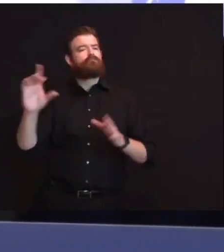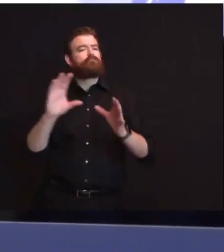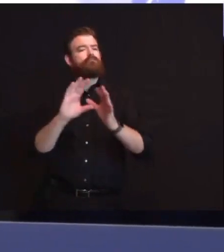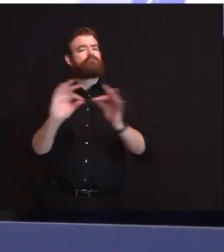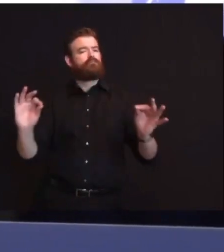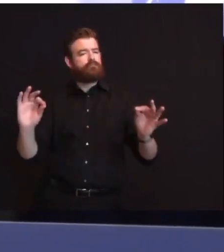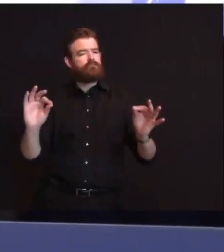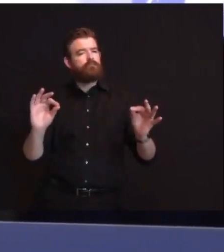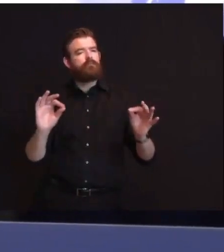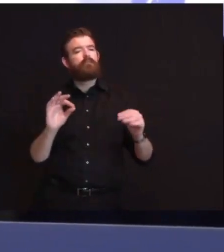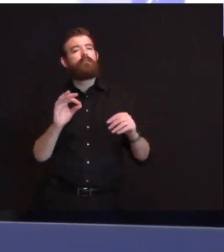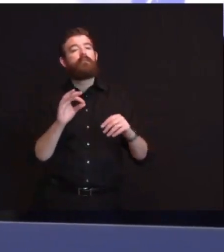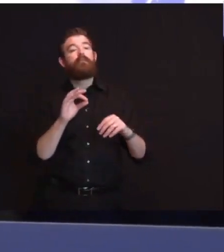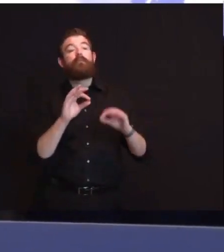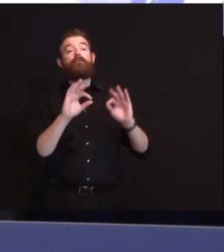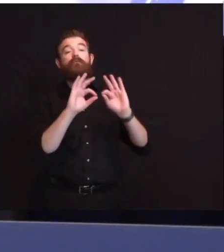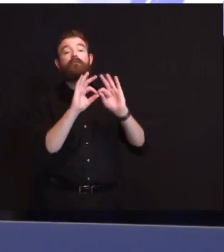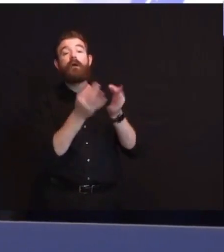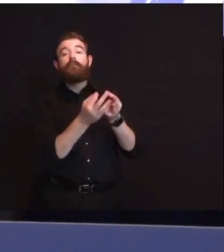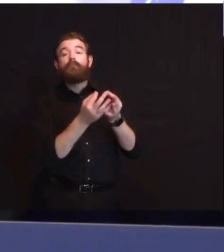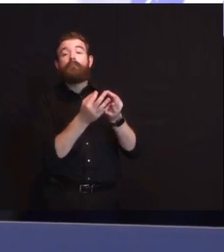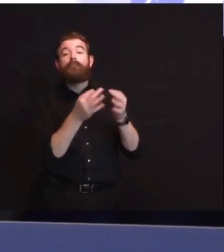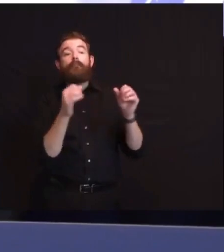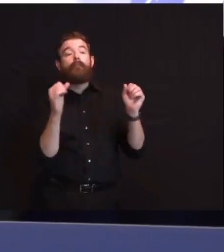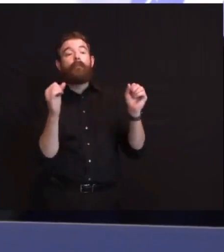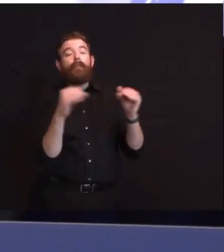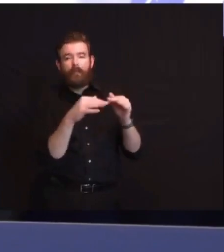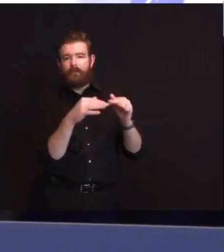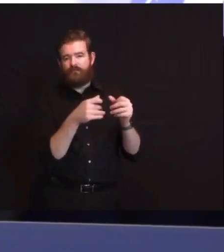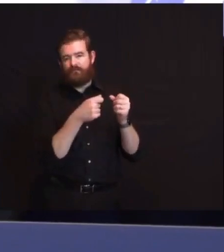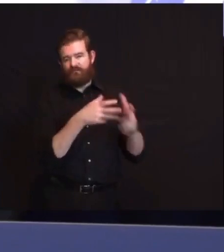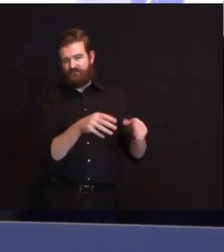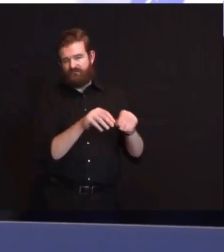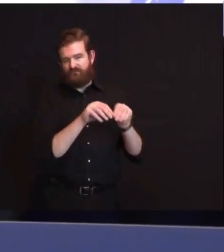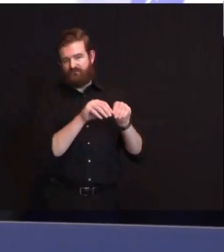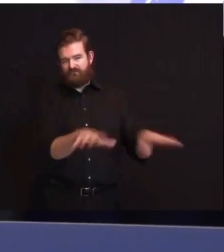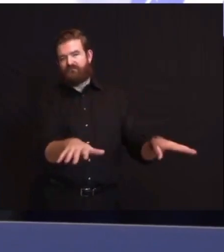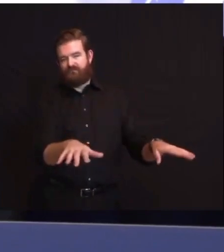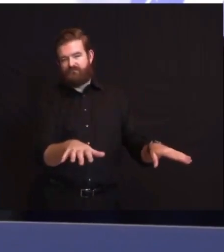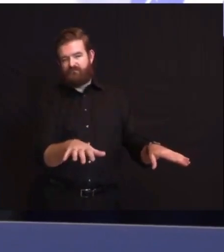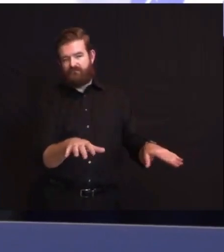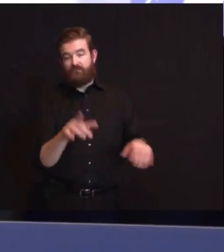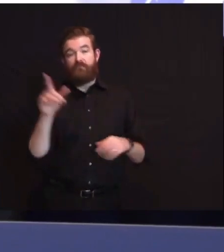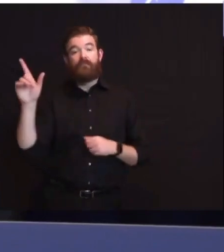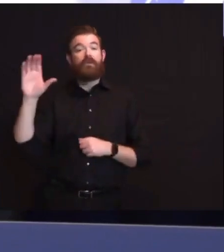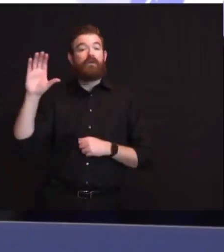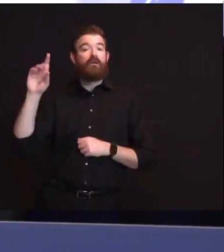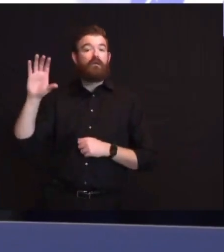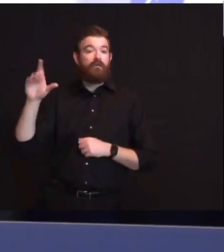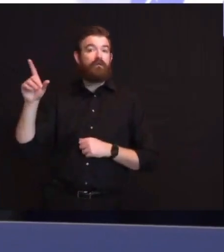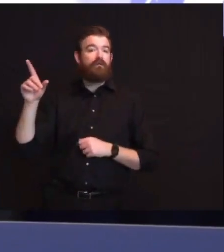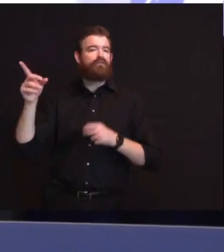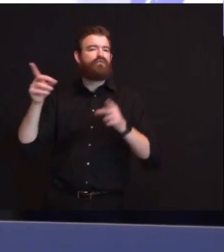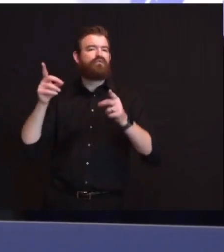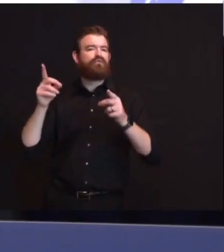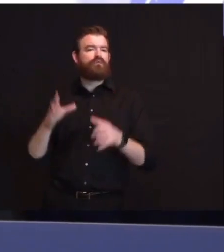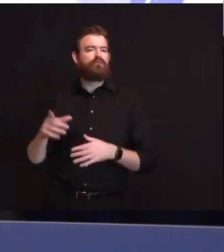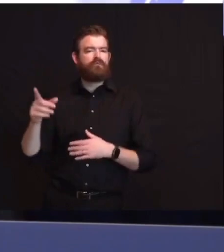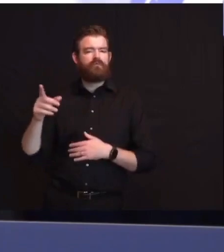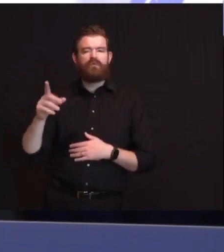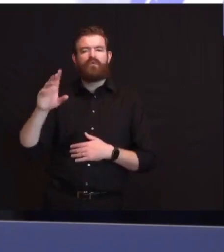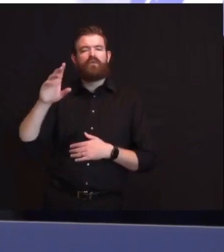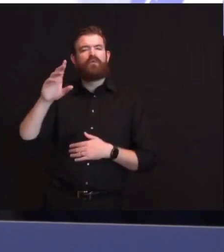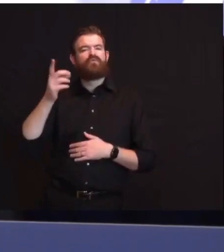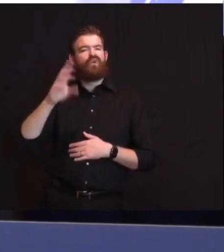of spread of COVID-19. As the Governor shared, the CDC Director Redfield observed that when